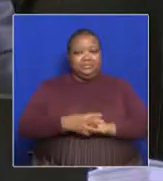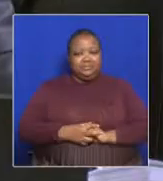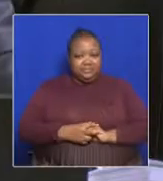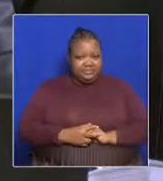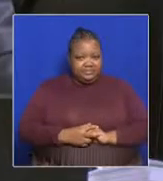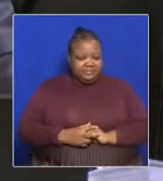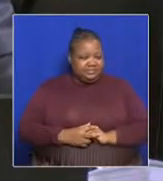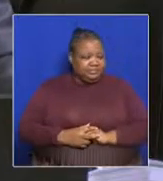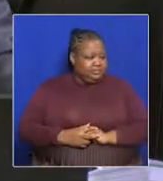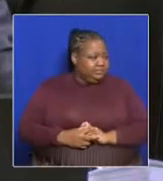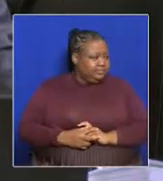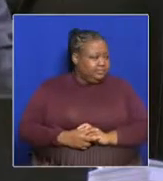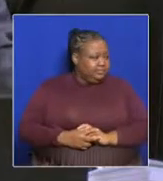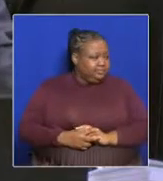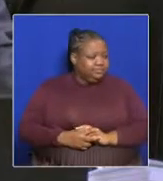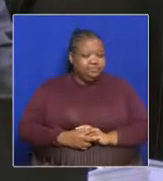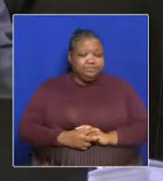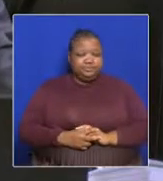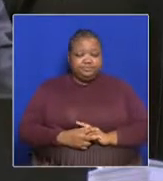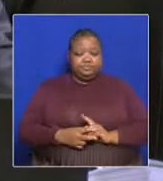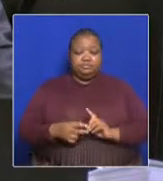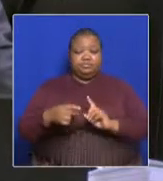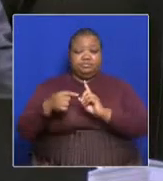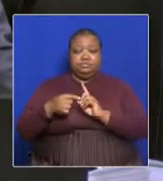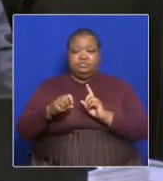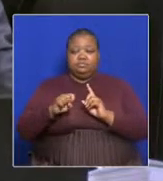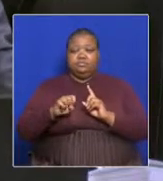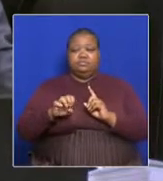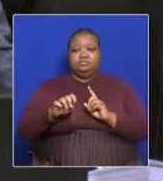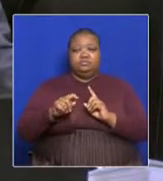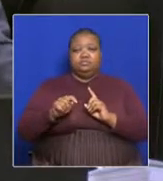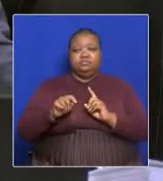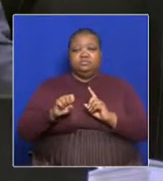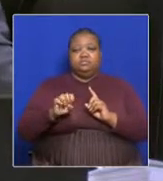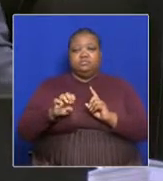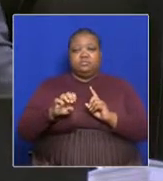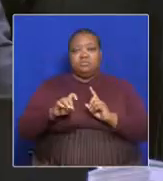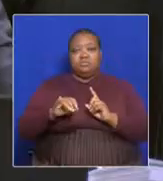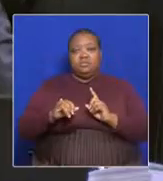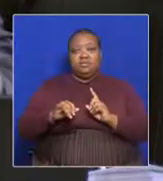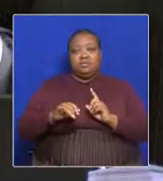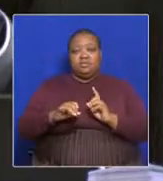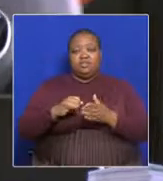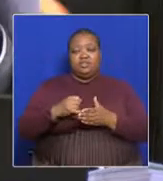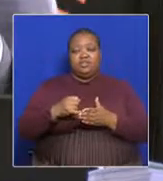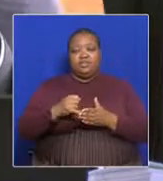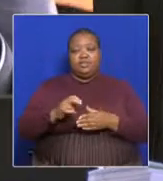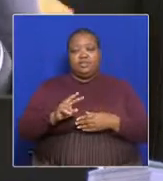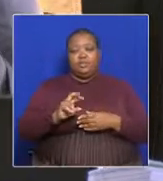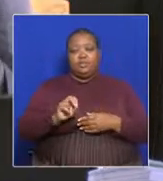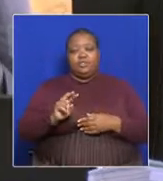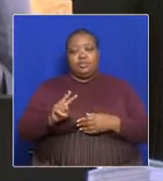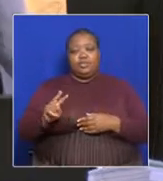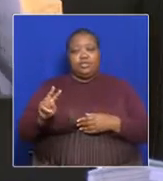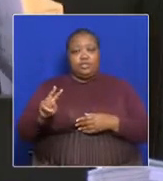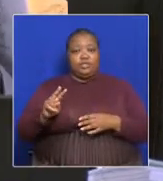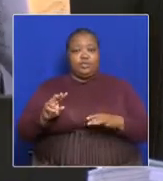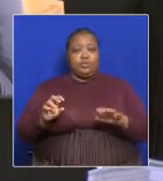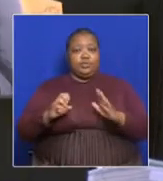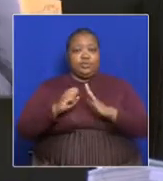Warrant Officer Setsedi made a statement in January 2022, and it's in file